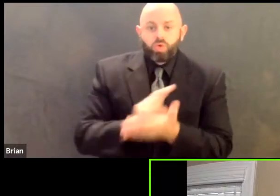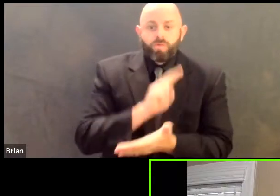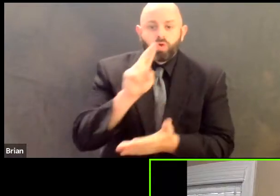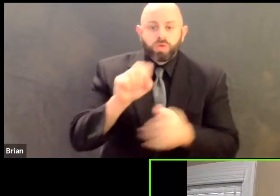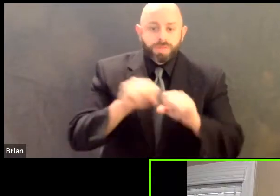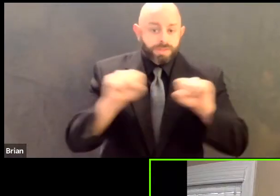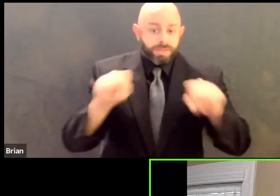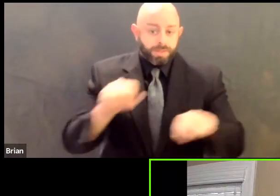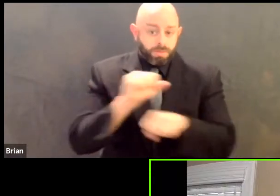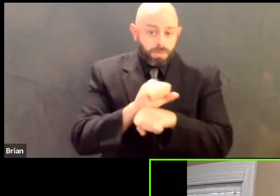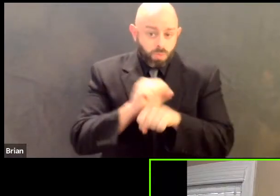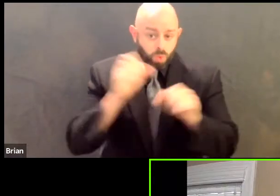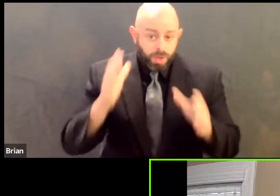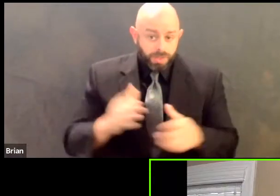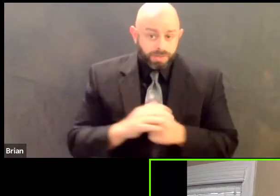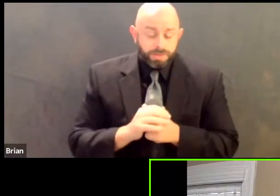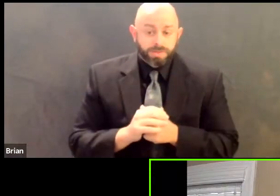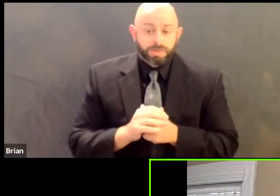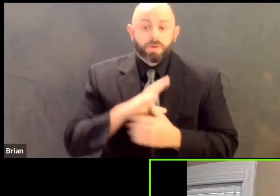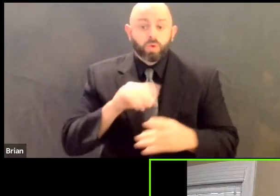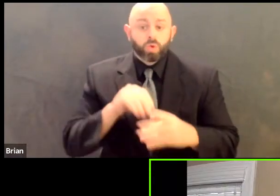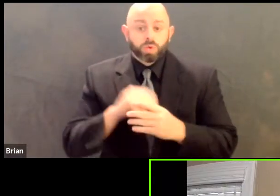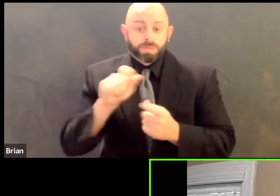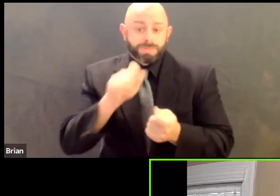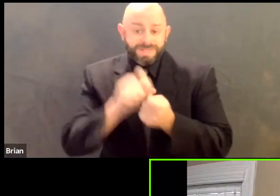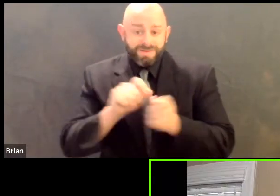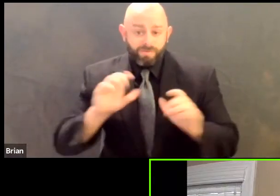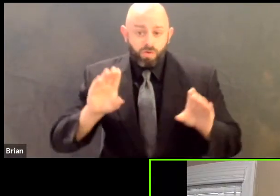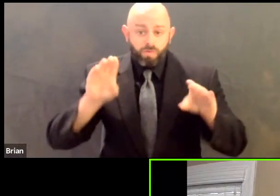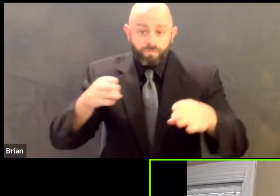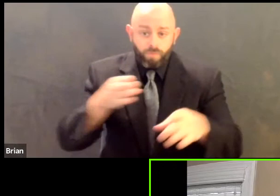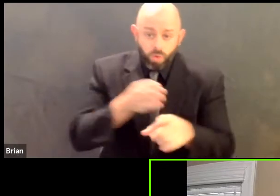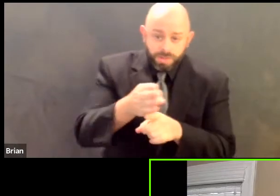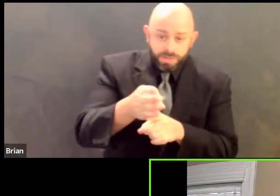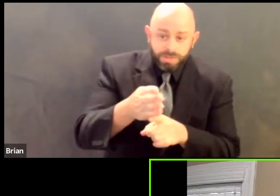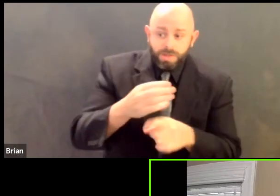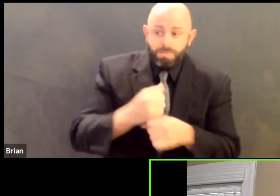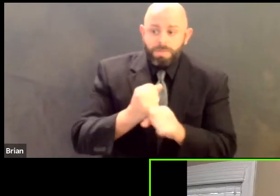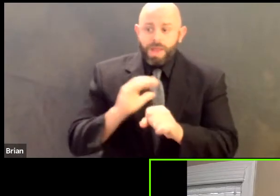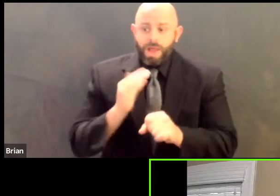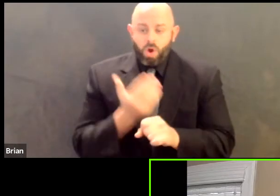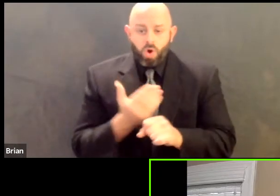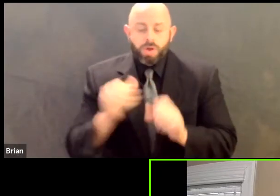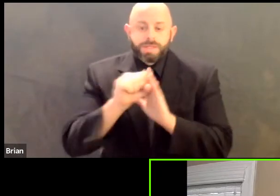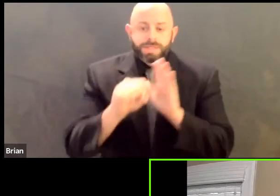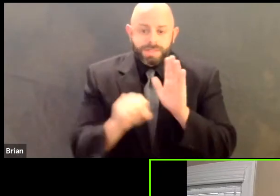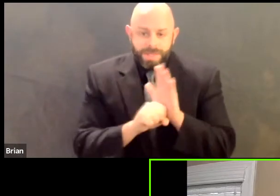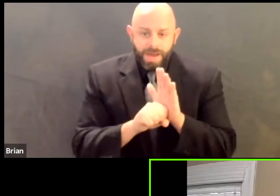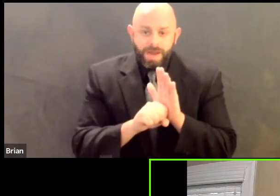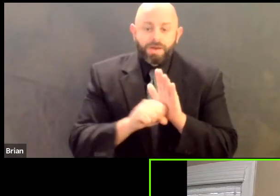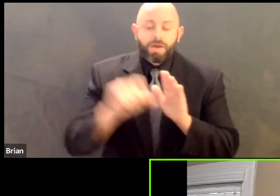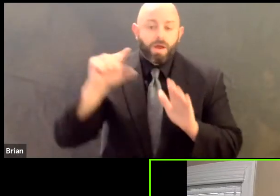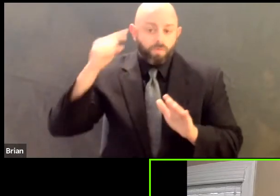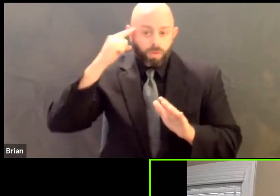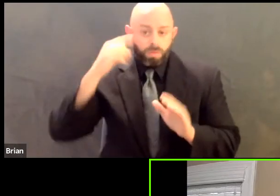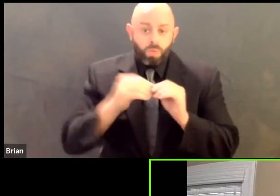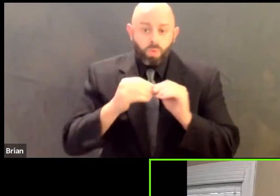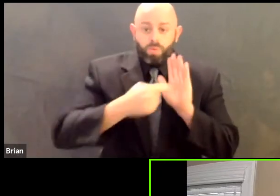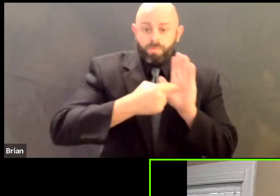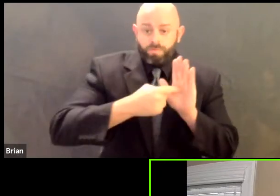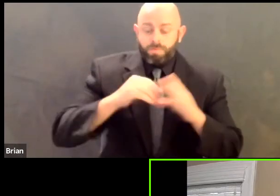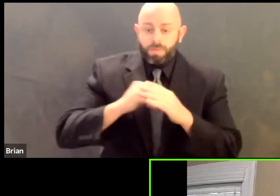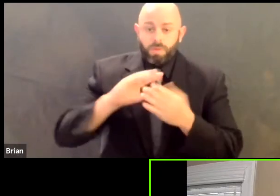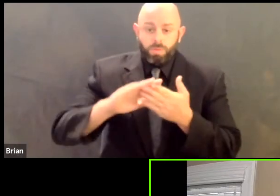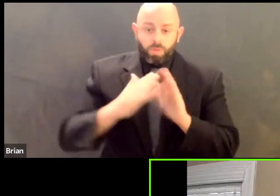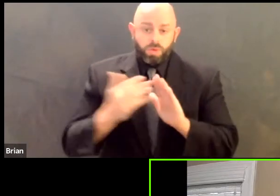employees. This includes a specific focus on making our state government workplaces more reflective of the communities that we